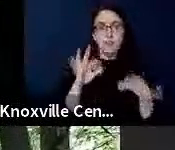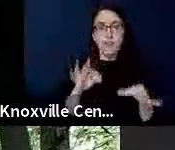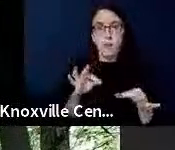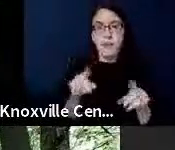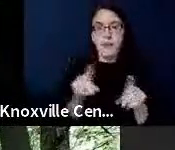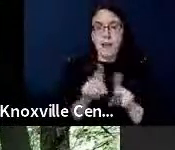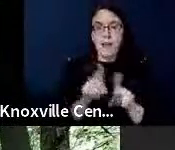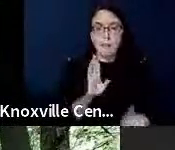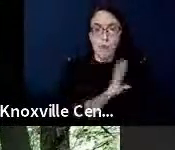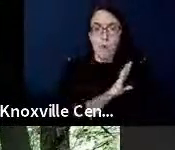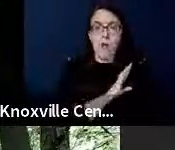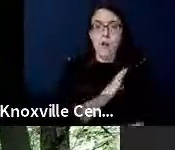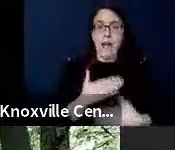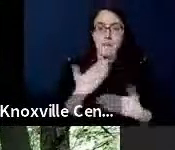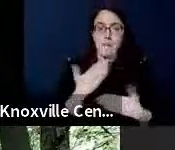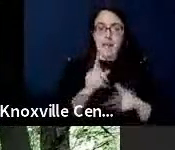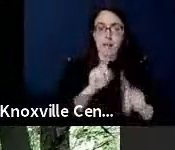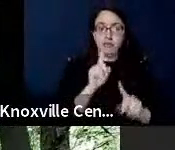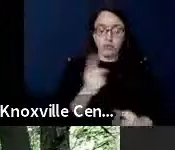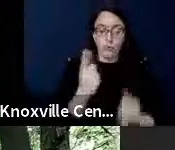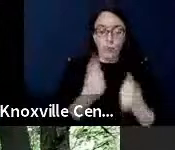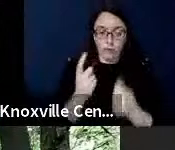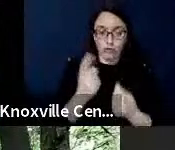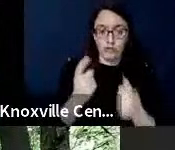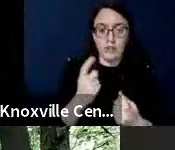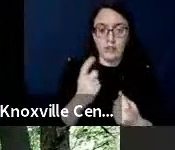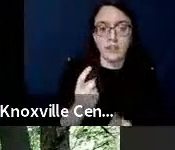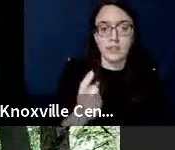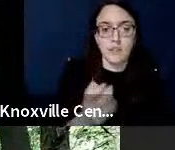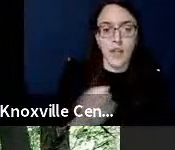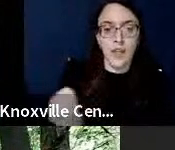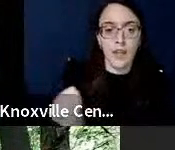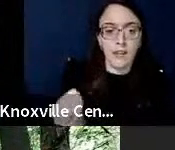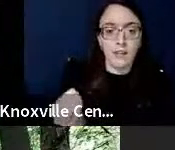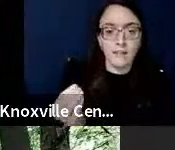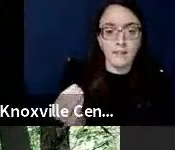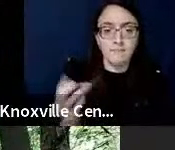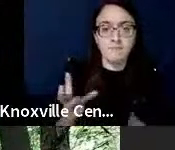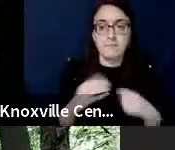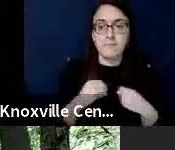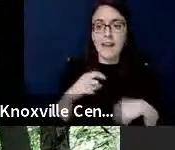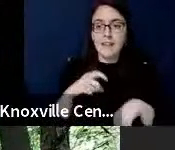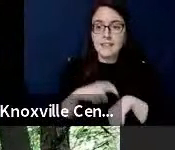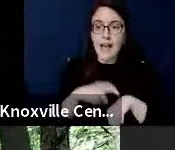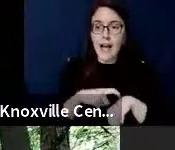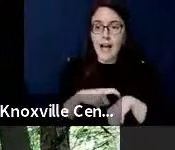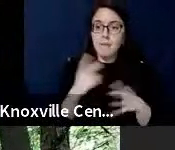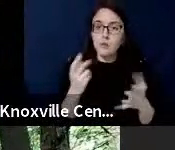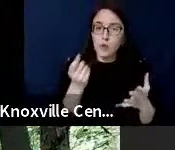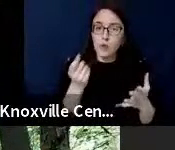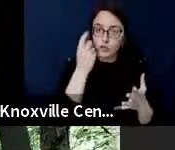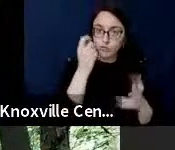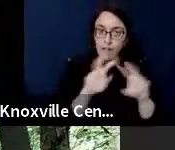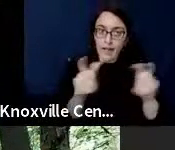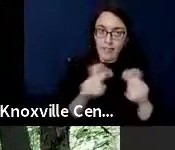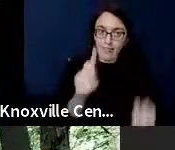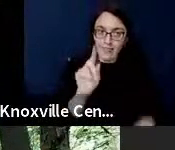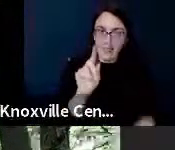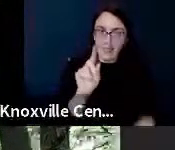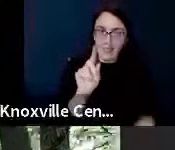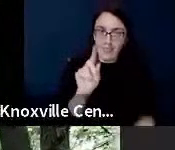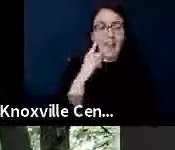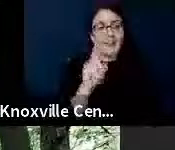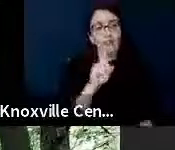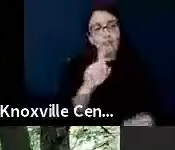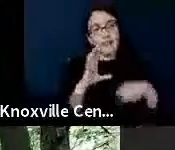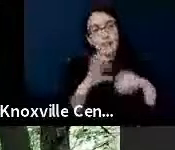board. Happy to answer questions. It takes some time to absorb some of the data. I think the sobering